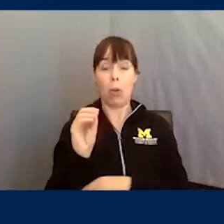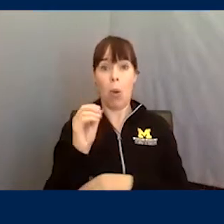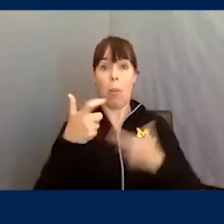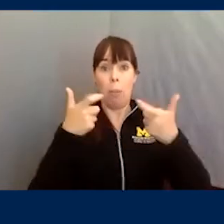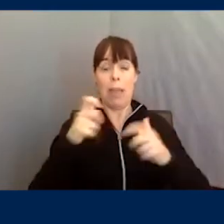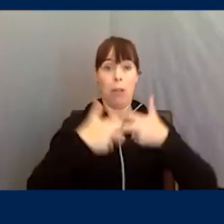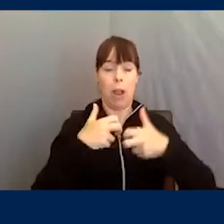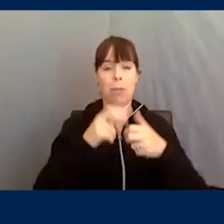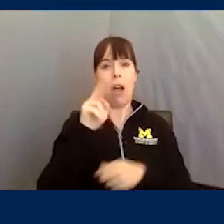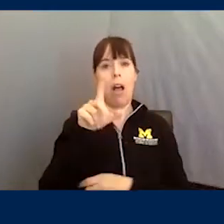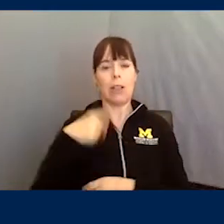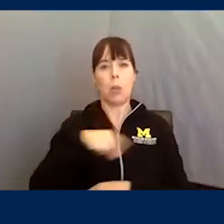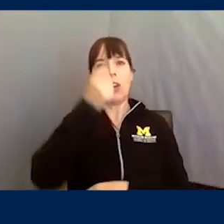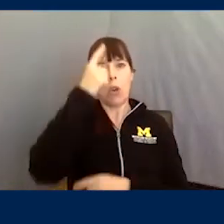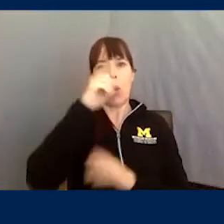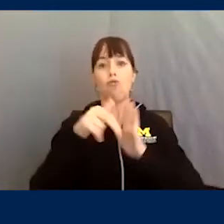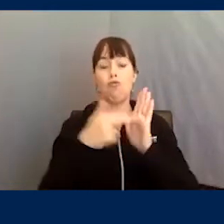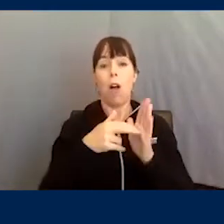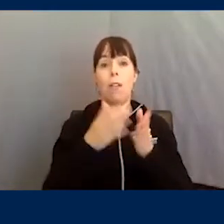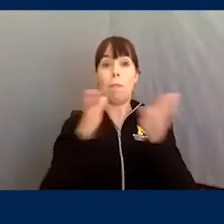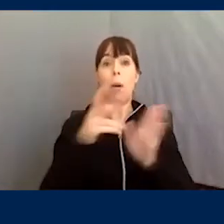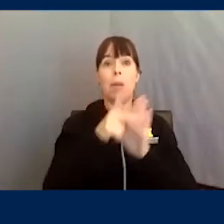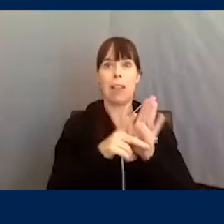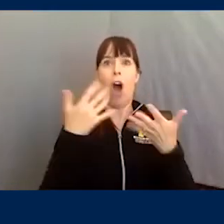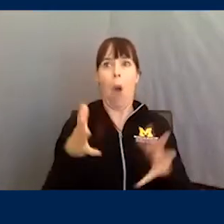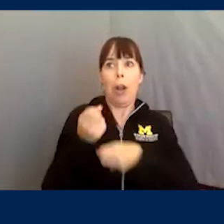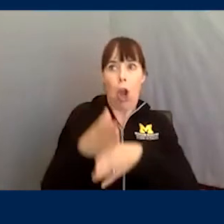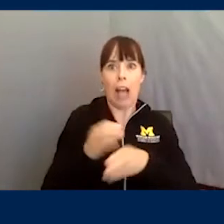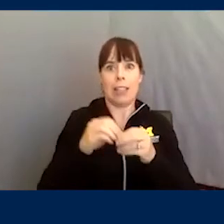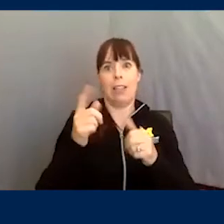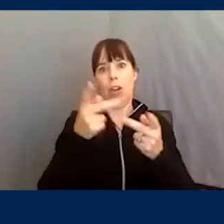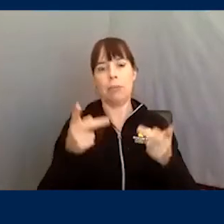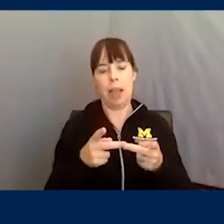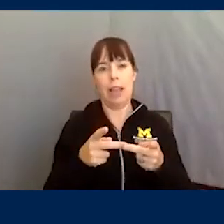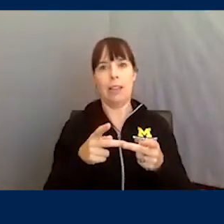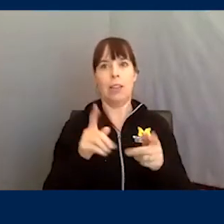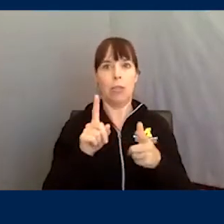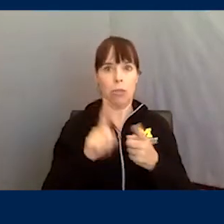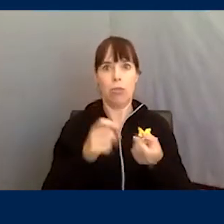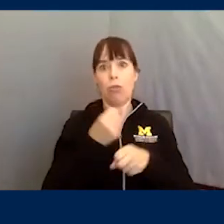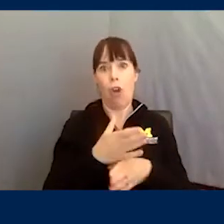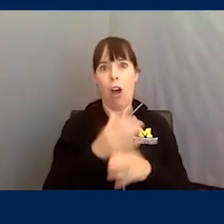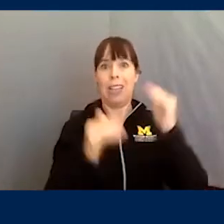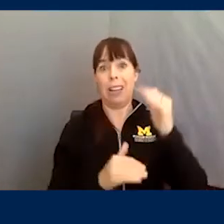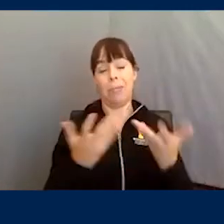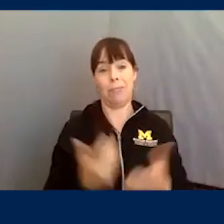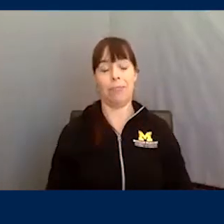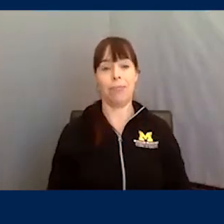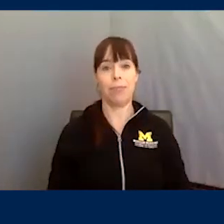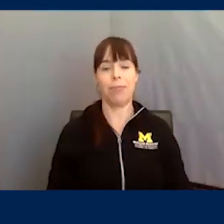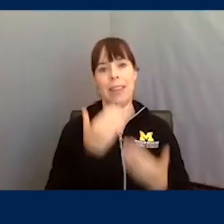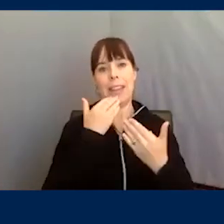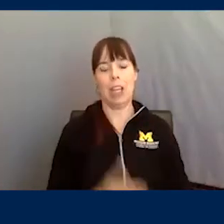problems unless we understand the role that public policy has created in driving inequity in the first place. Thank you.